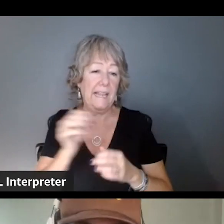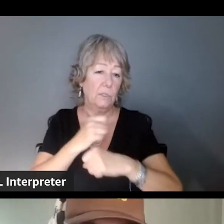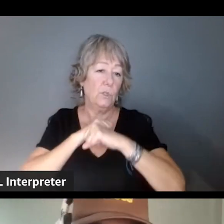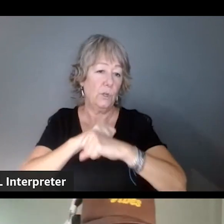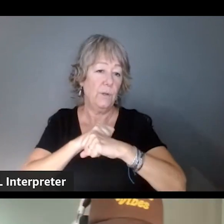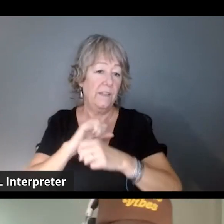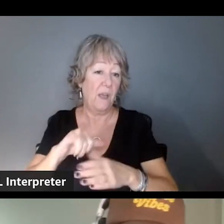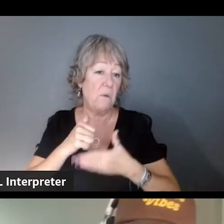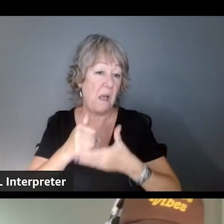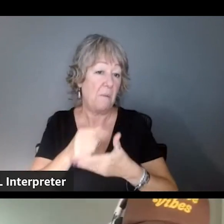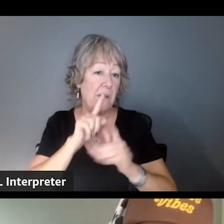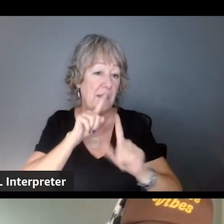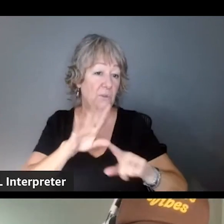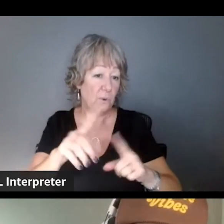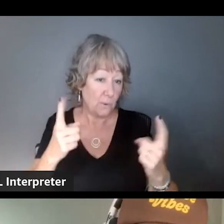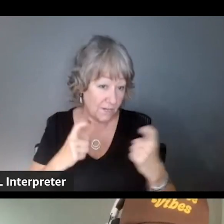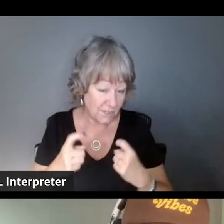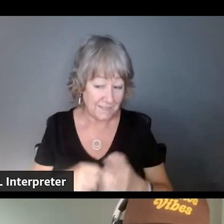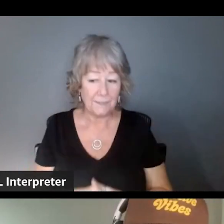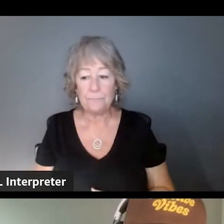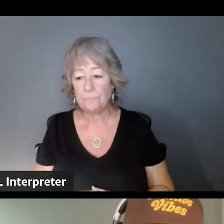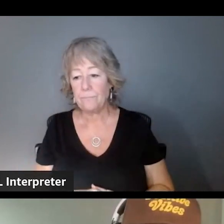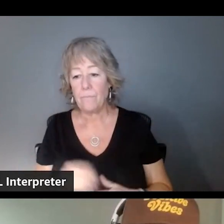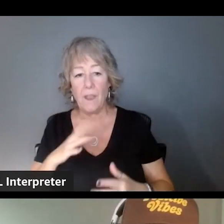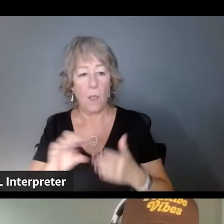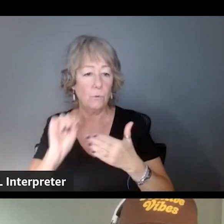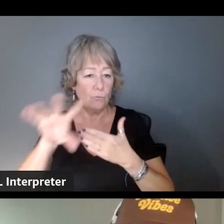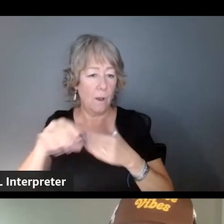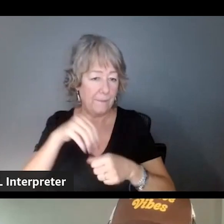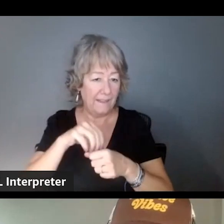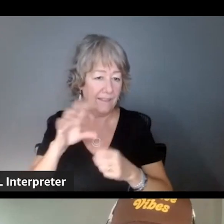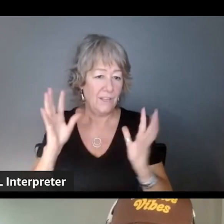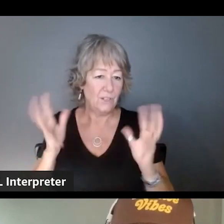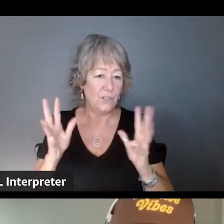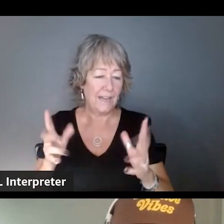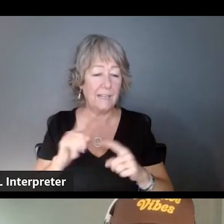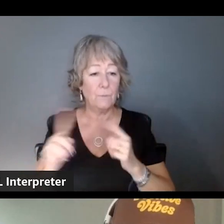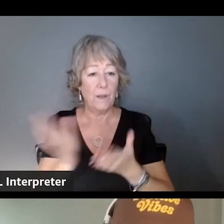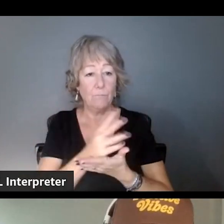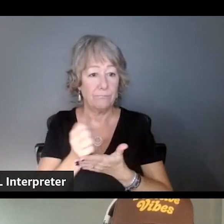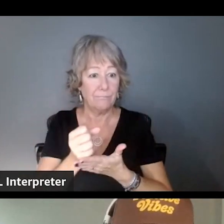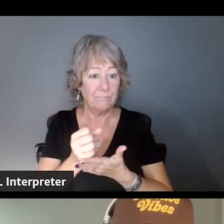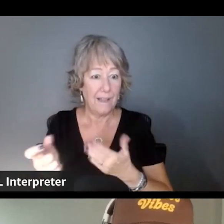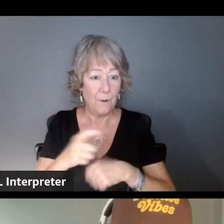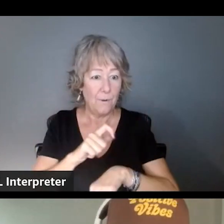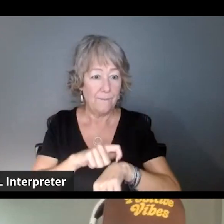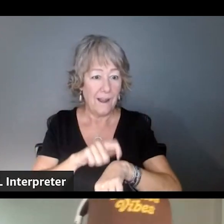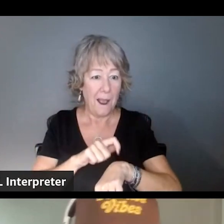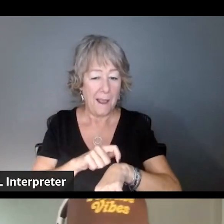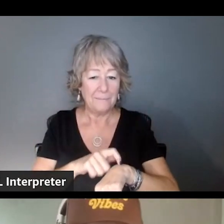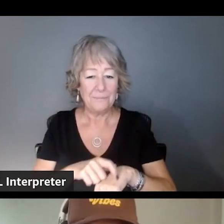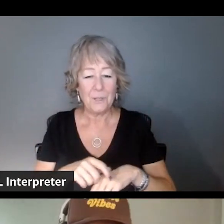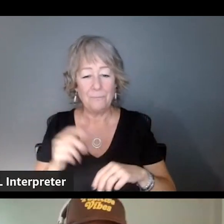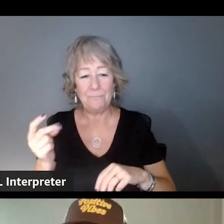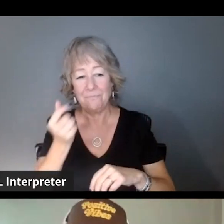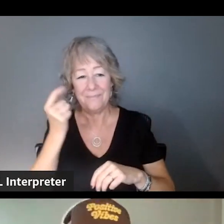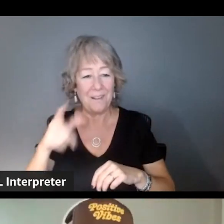questions too. But yeah, I'll drop that in chat as well, because we are unfortunately out of time,